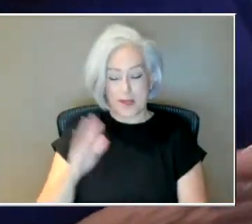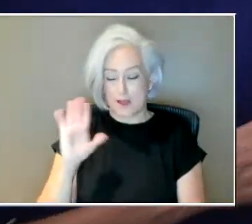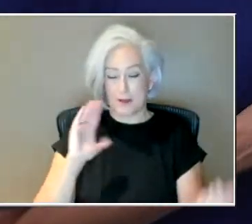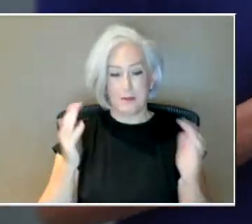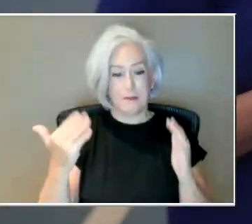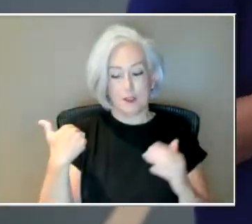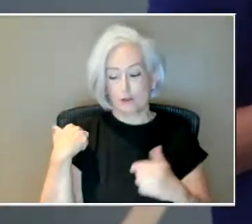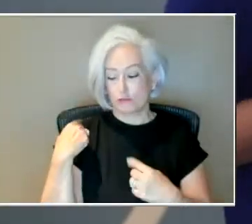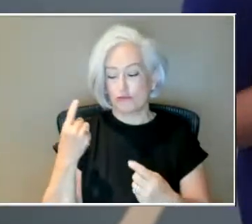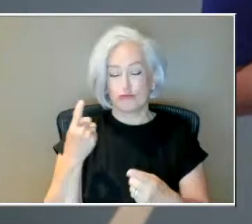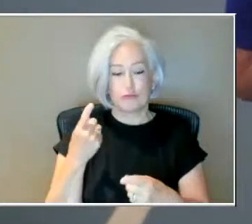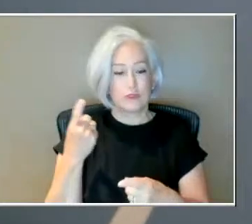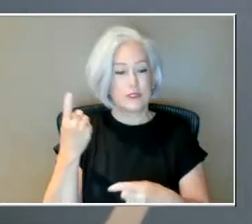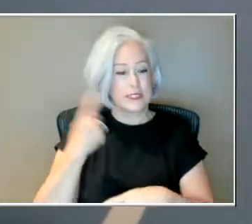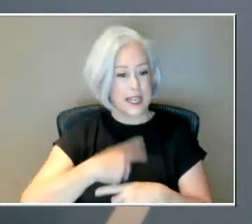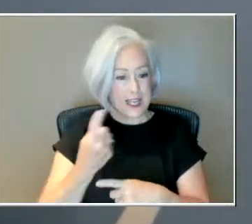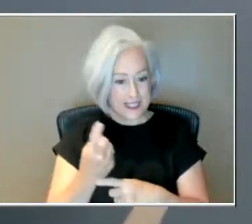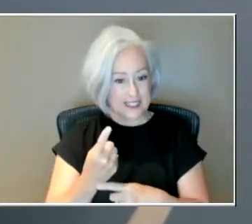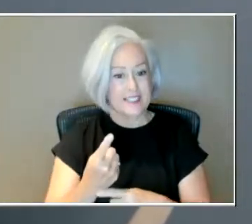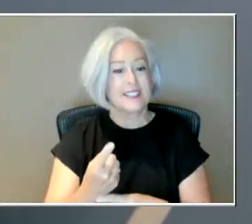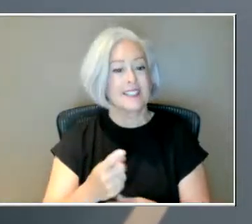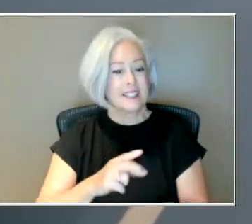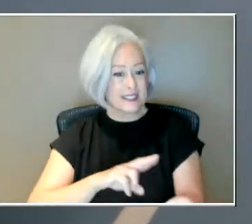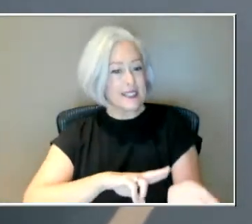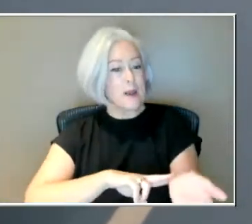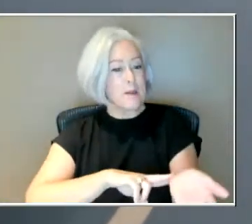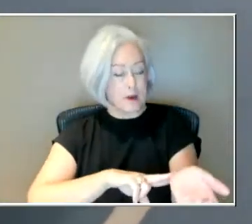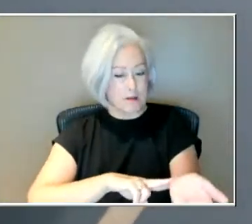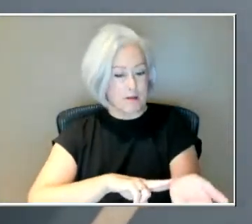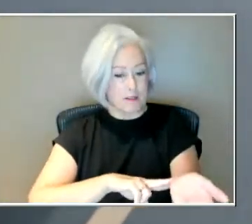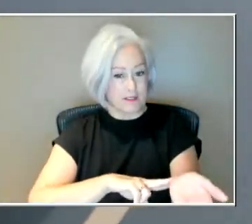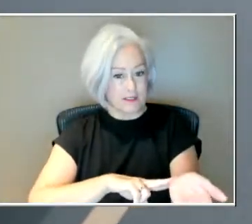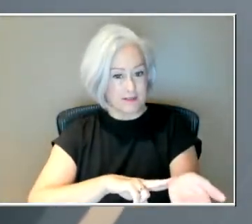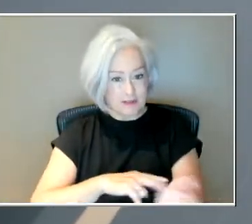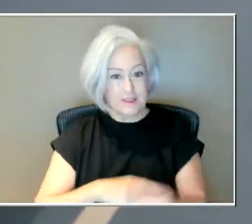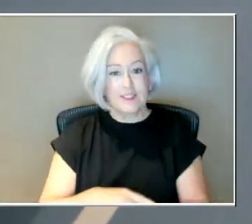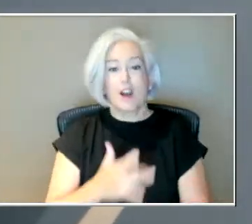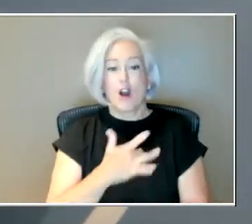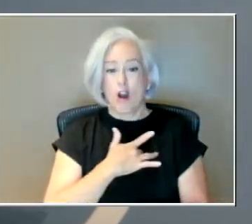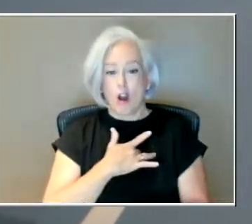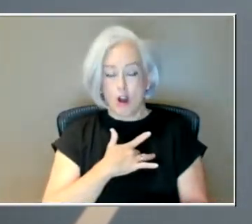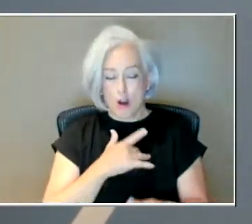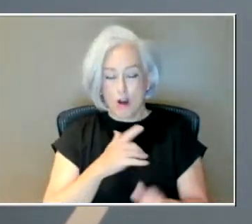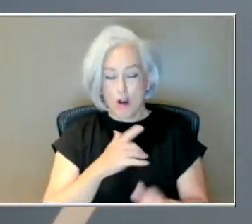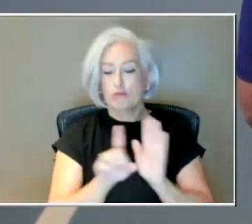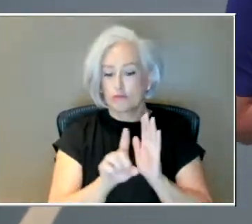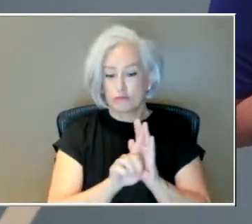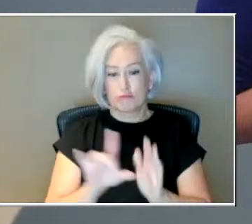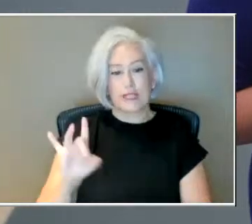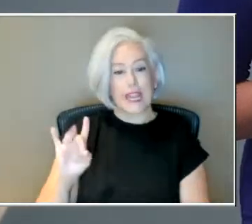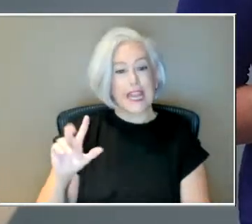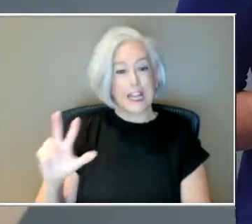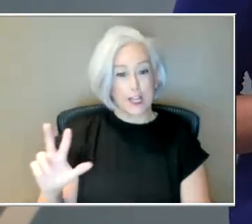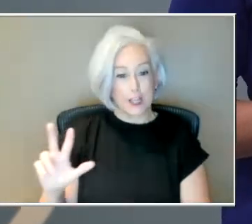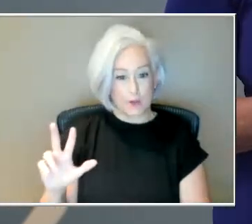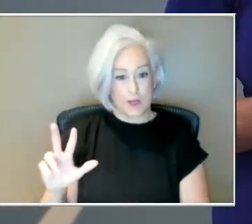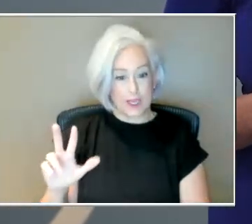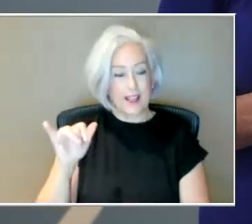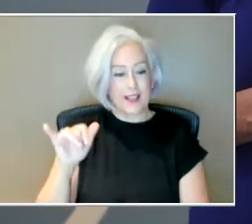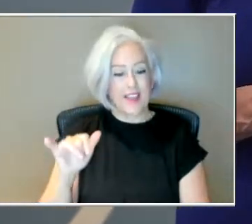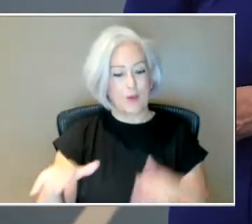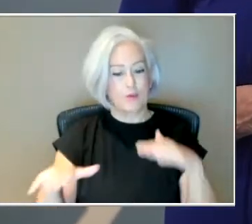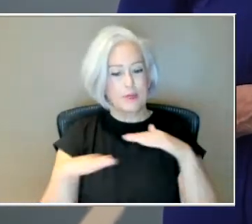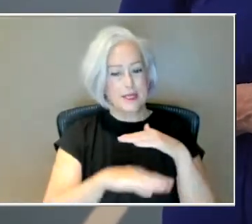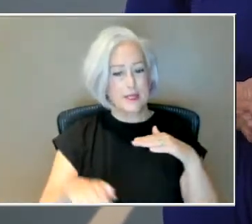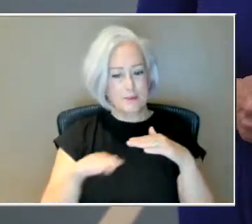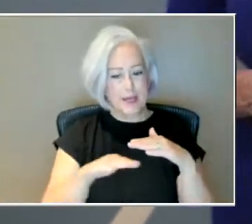as my pulse. It is. That's right. Yeah. We just took Jill's vital signs, and her heart rate's about 83 right now, and that's going to be our baseline. We'll see what it is when you come